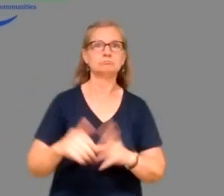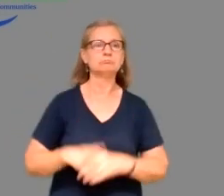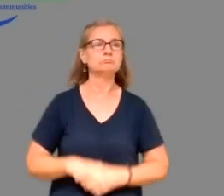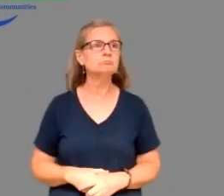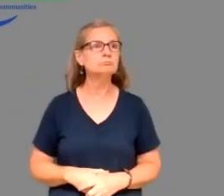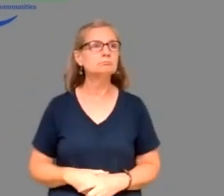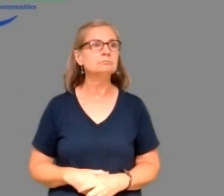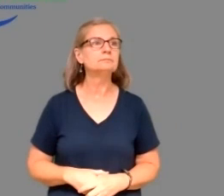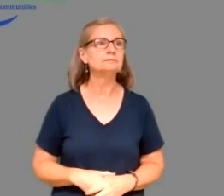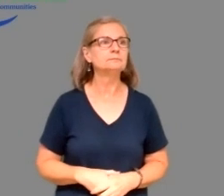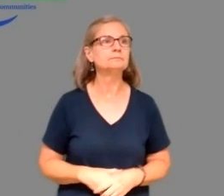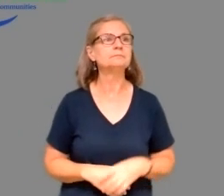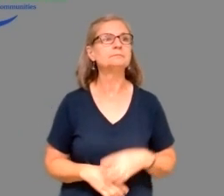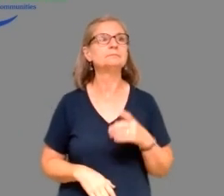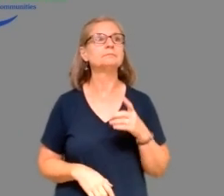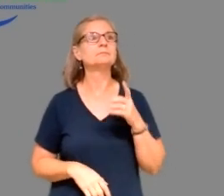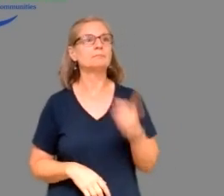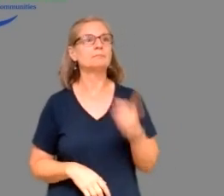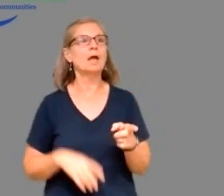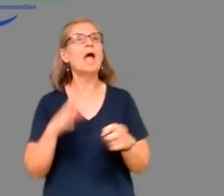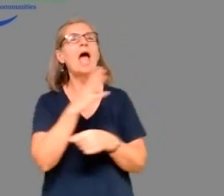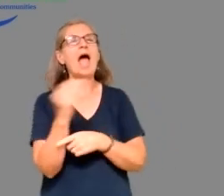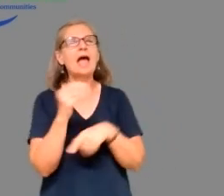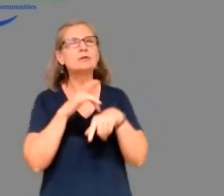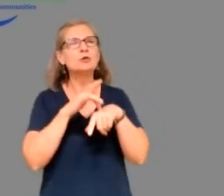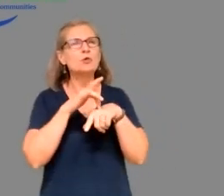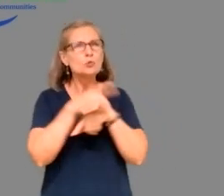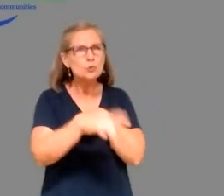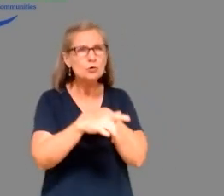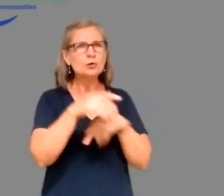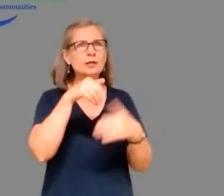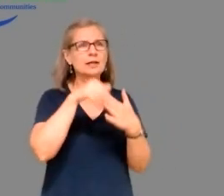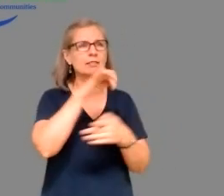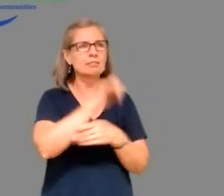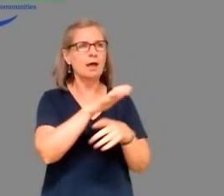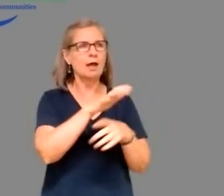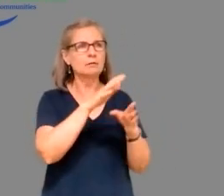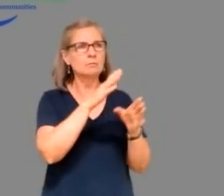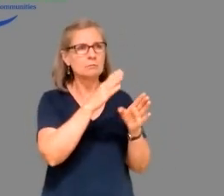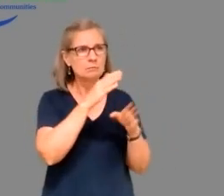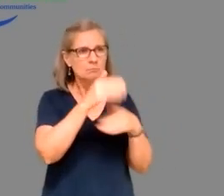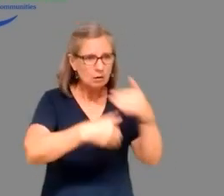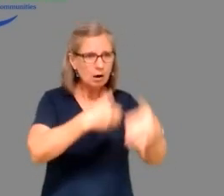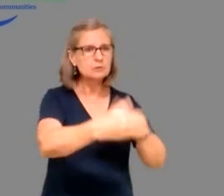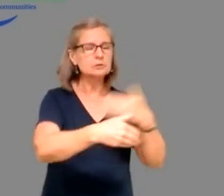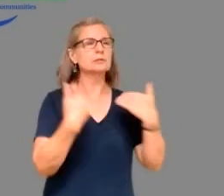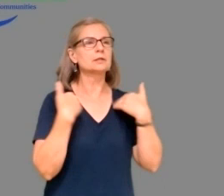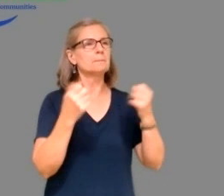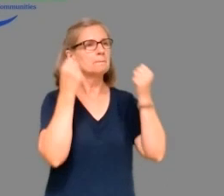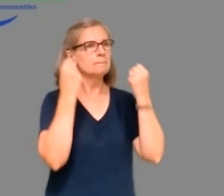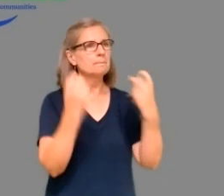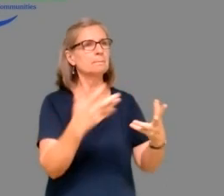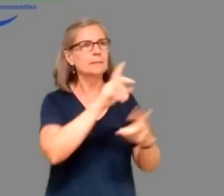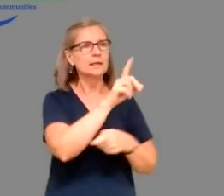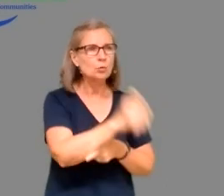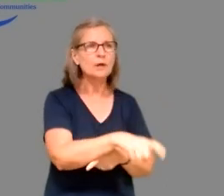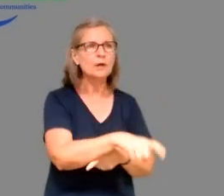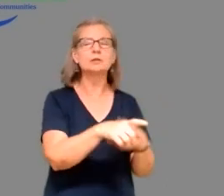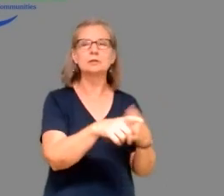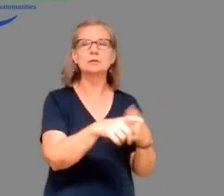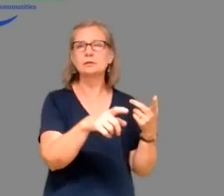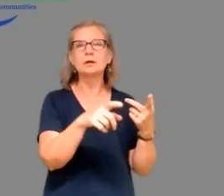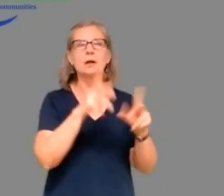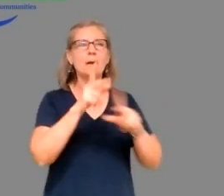And early in the process, there was a lot of questions, you know, I would imagine, from a lot of people that were trying to make the best decision they thought they were making at the